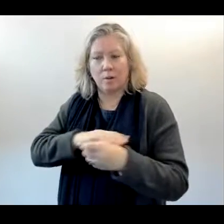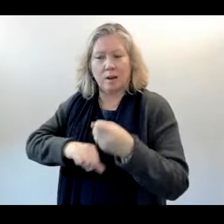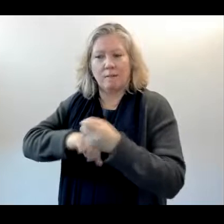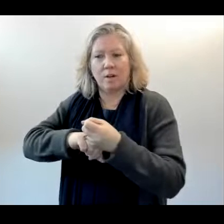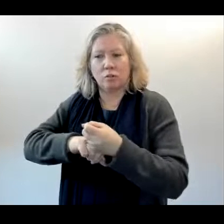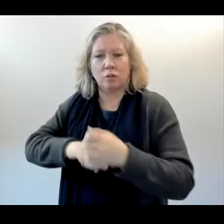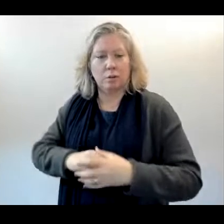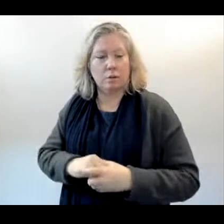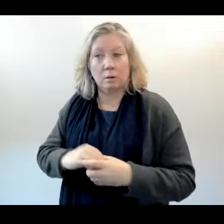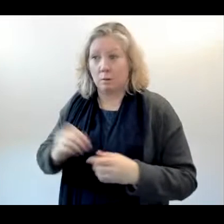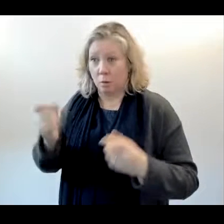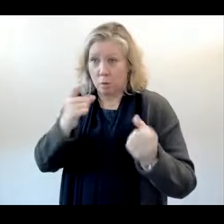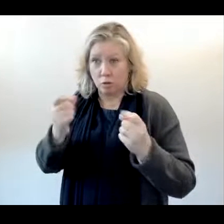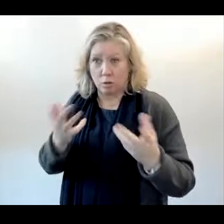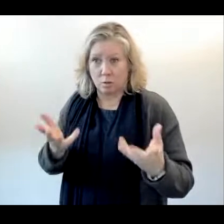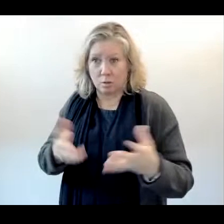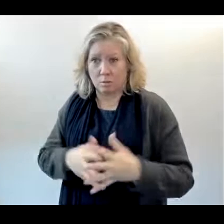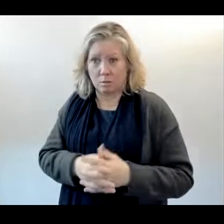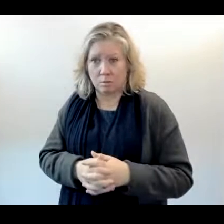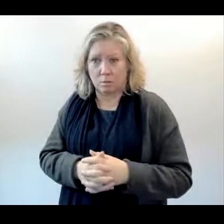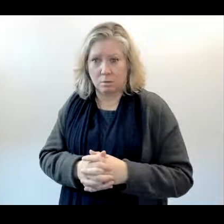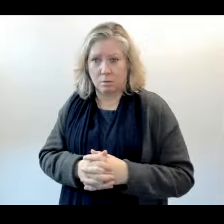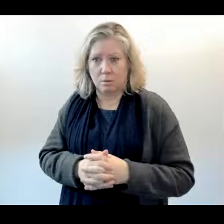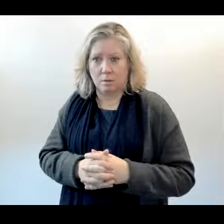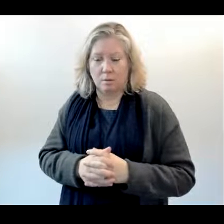If anyone have any questions?